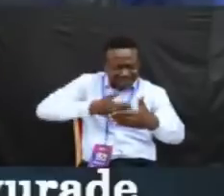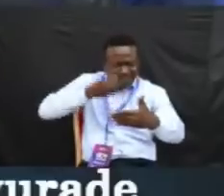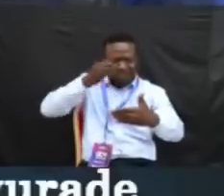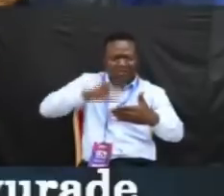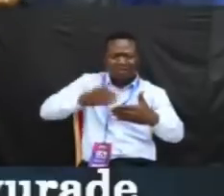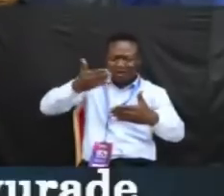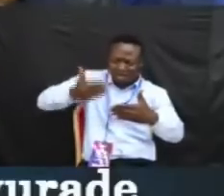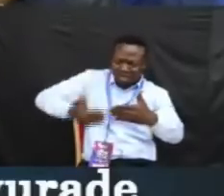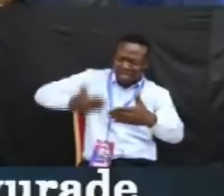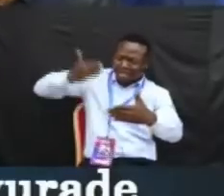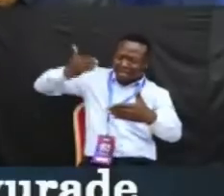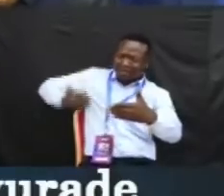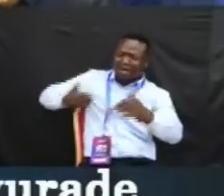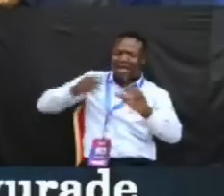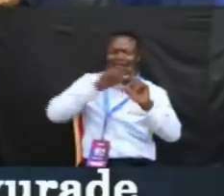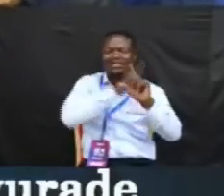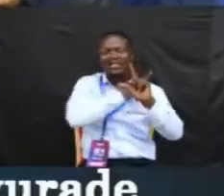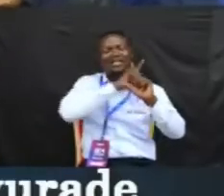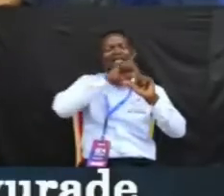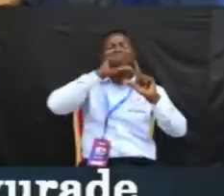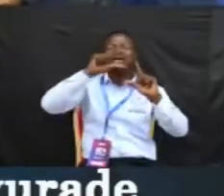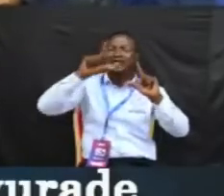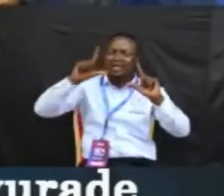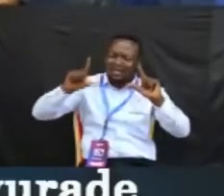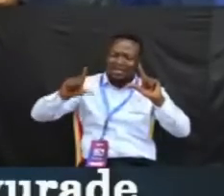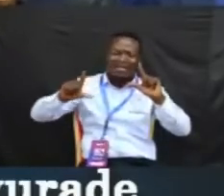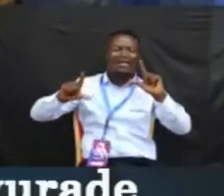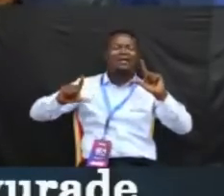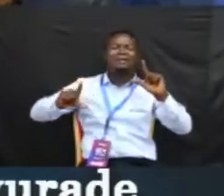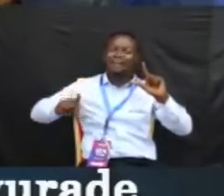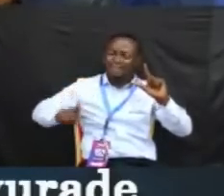worship. Here I